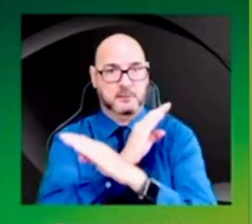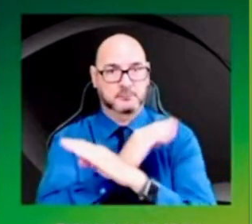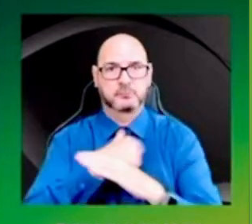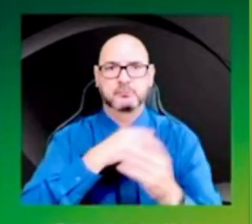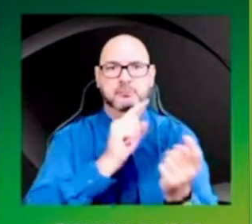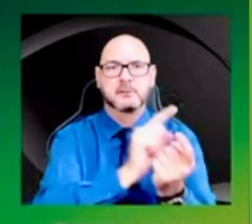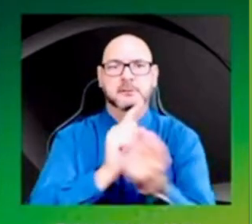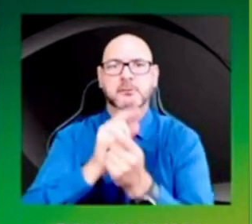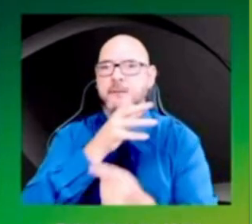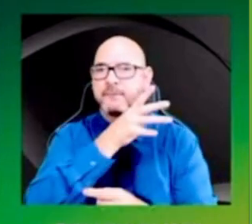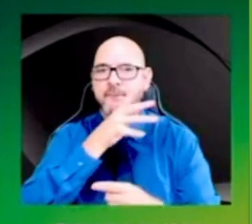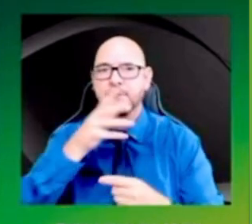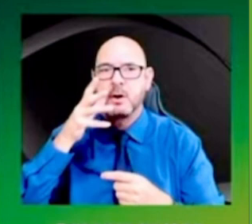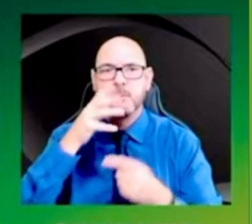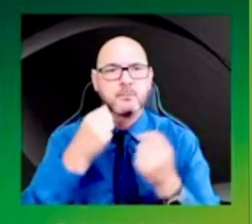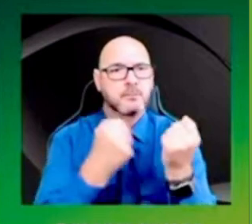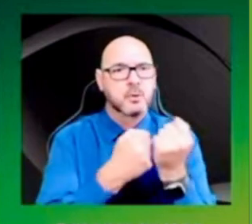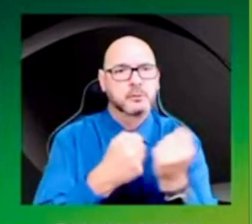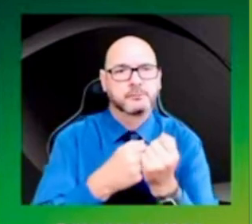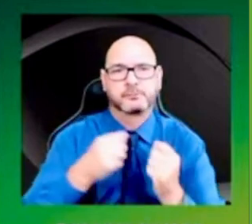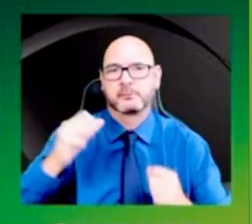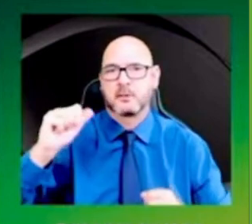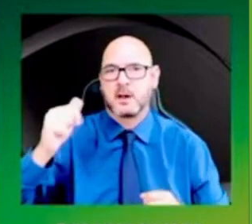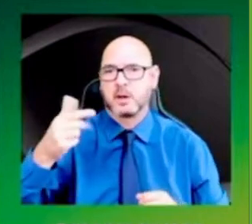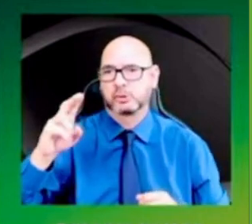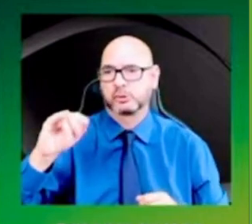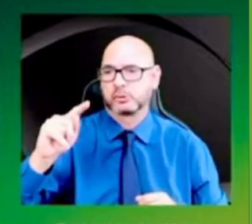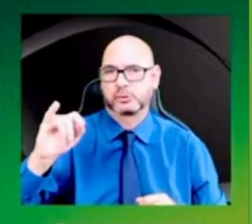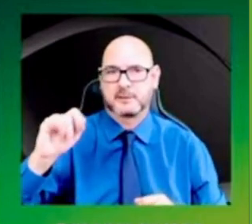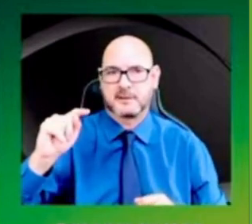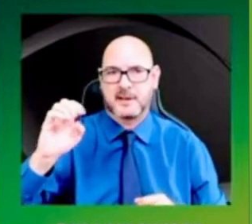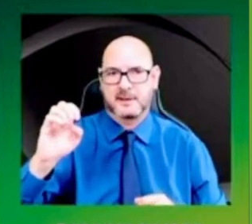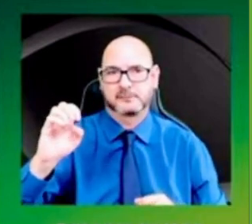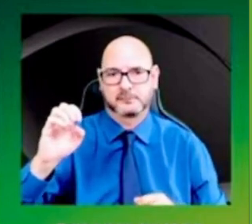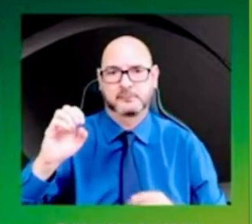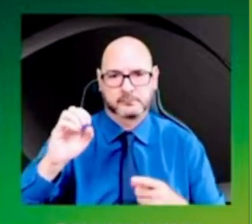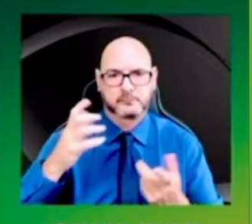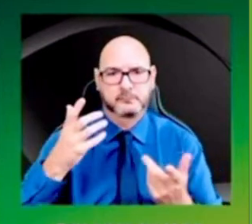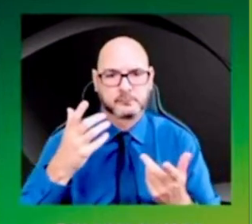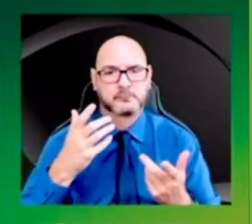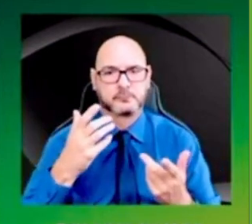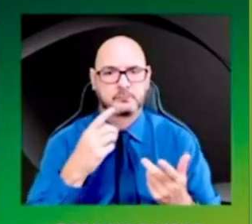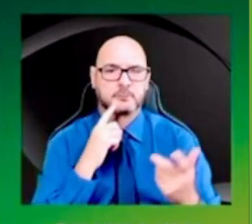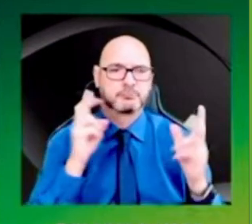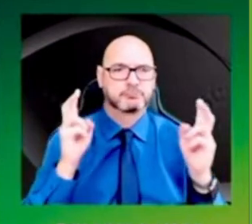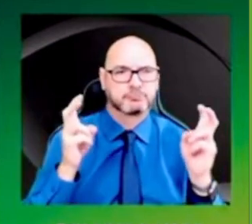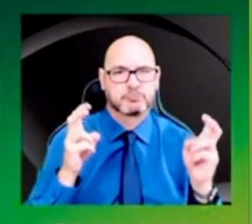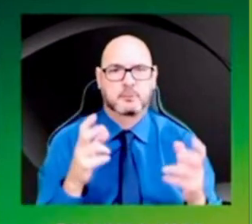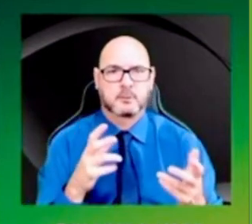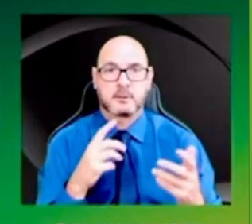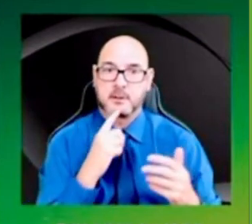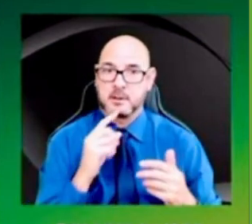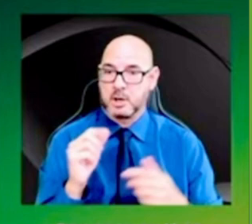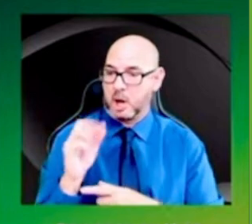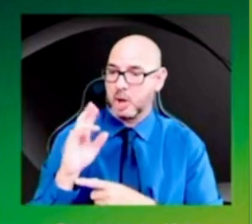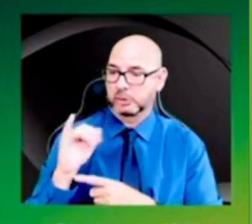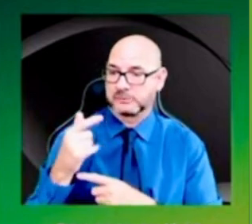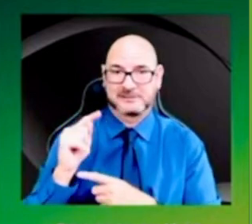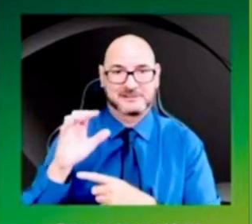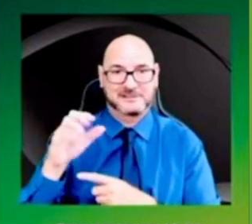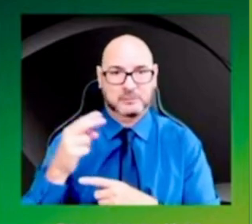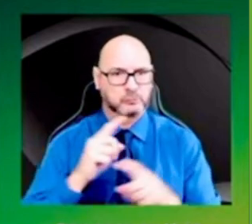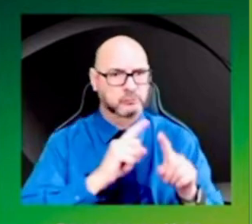it, in extraordinary ways. In my meetings with the presidents of Ghana and